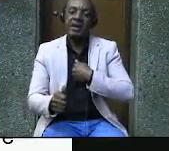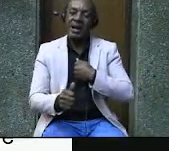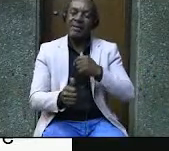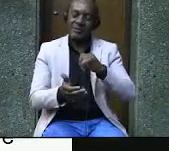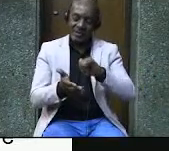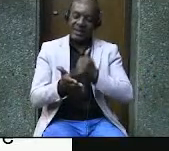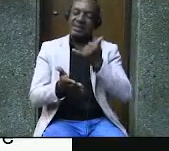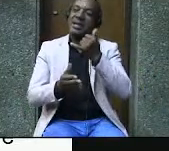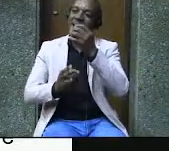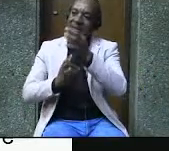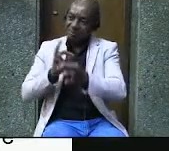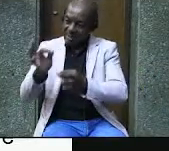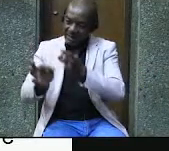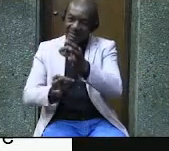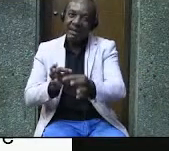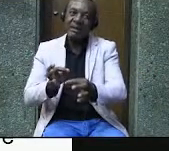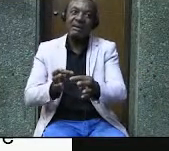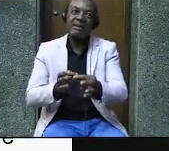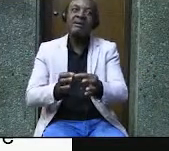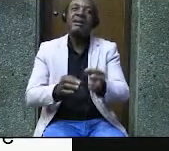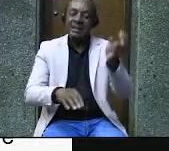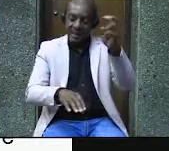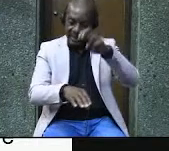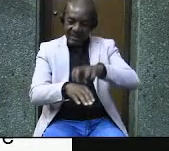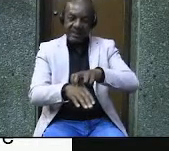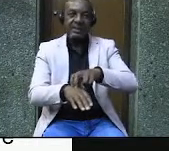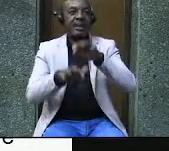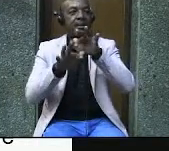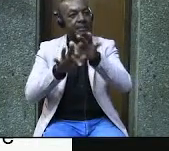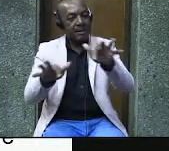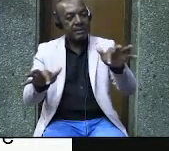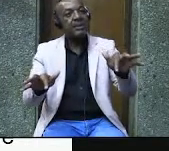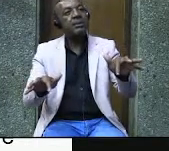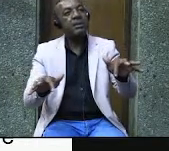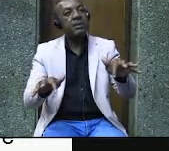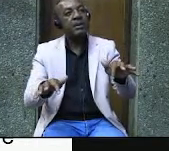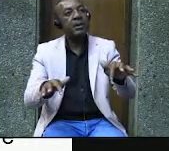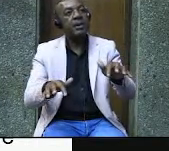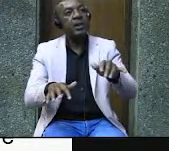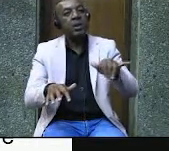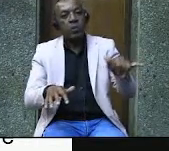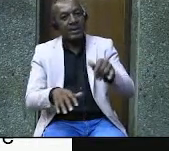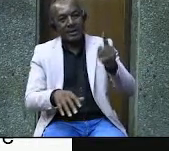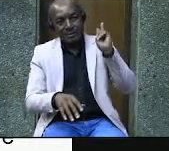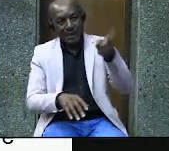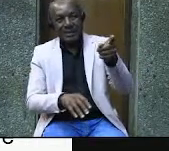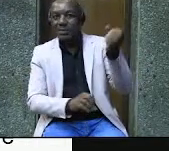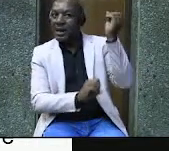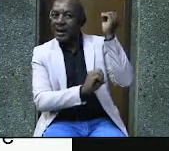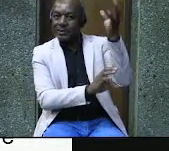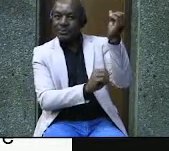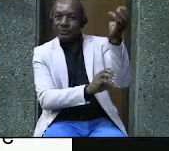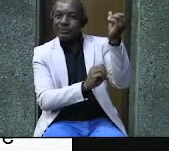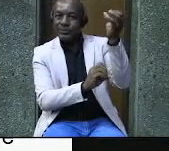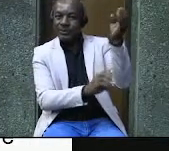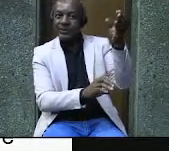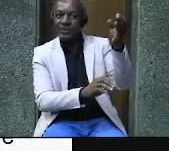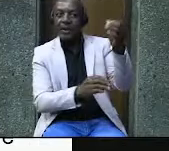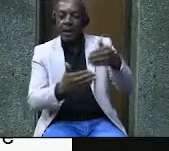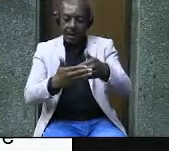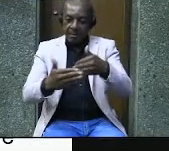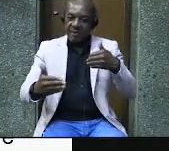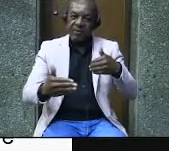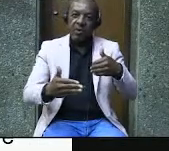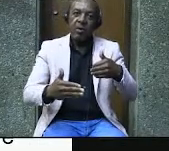public purpose and the public interest that should be addressed before we expropriate